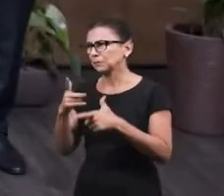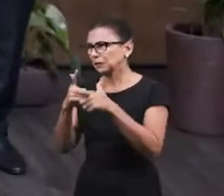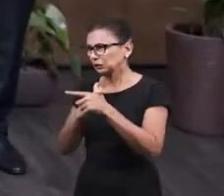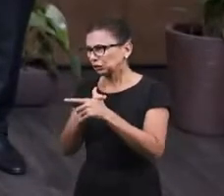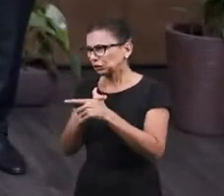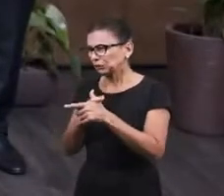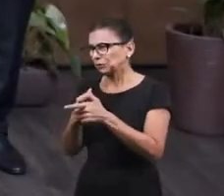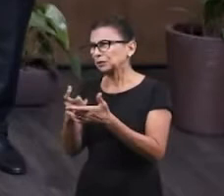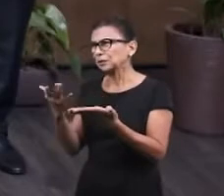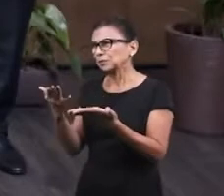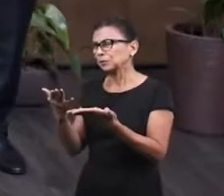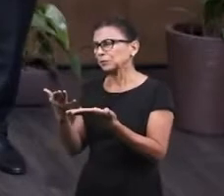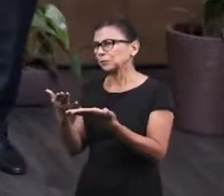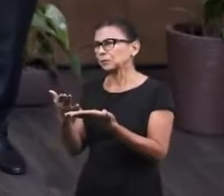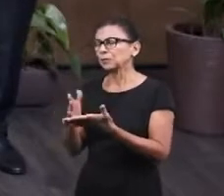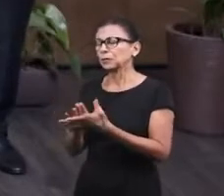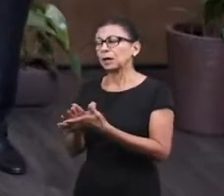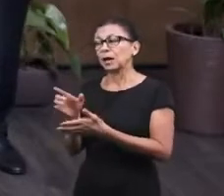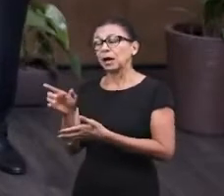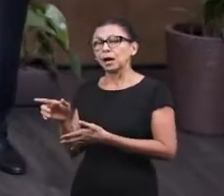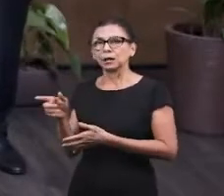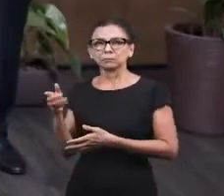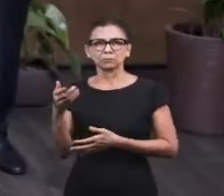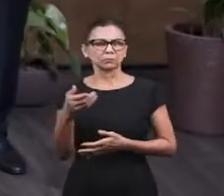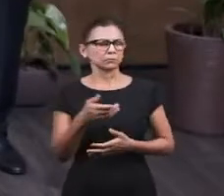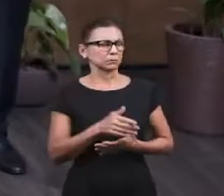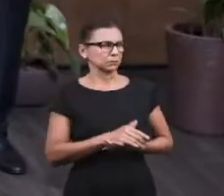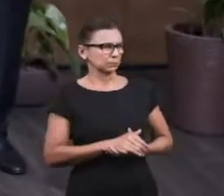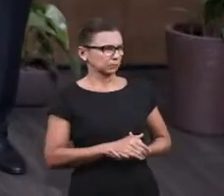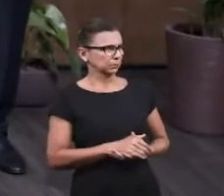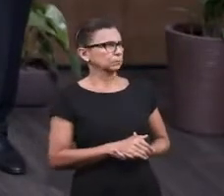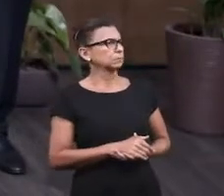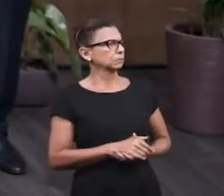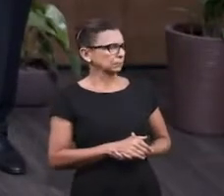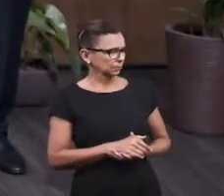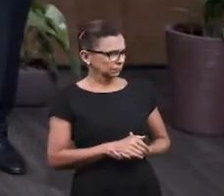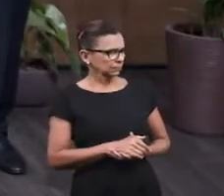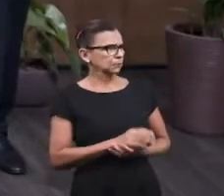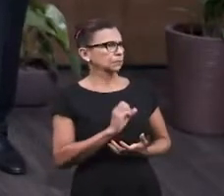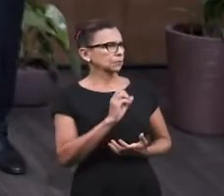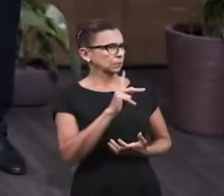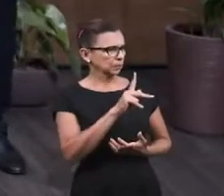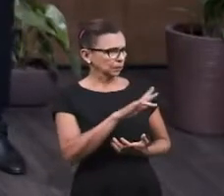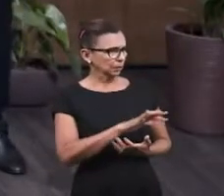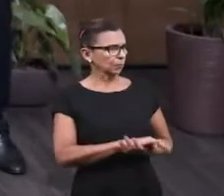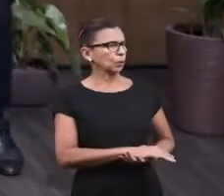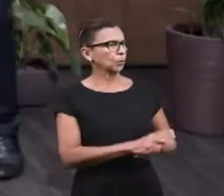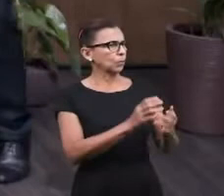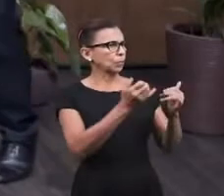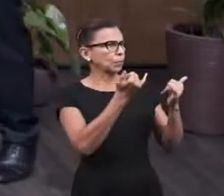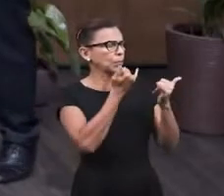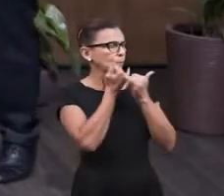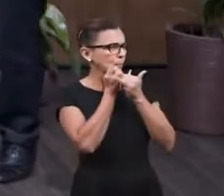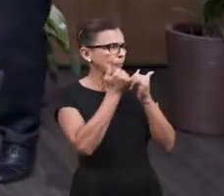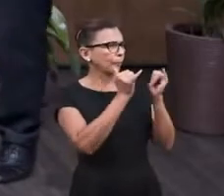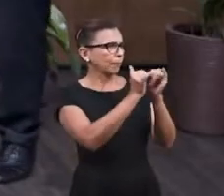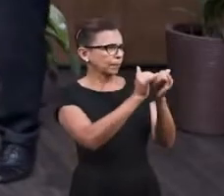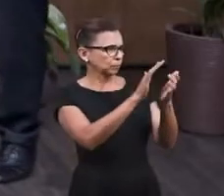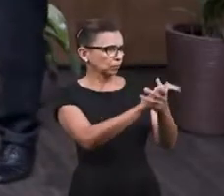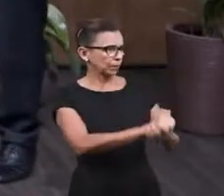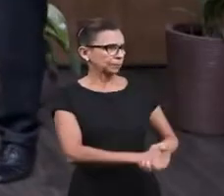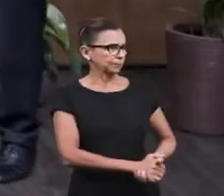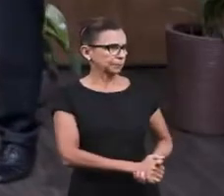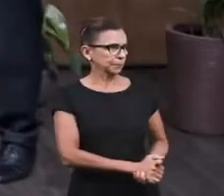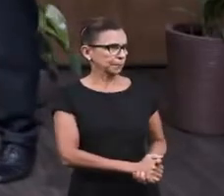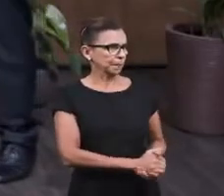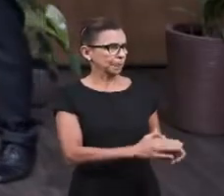mercy, which moved the heart of the creditor, who ended up